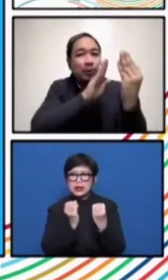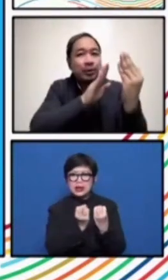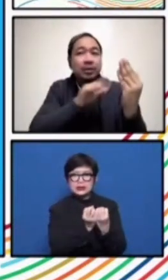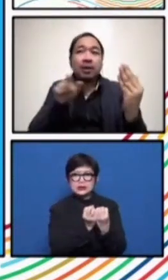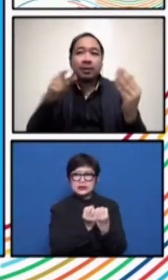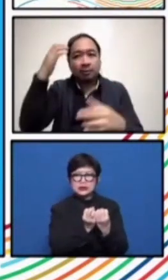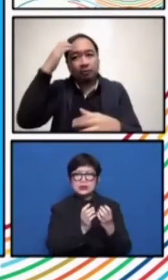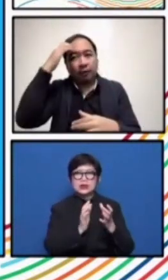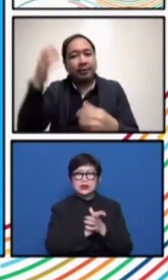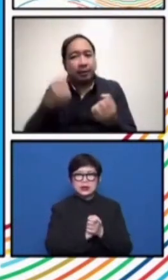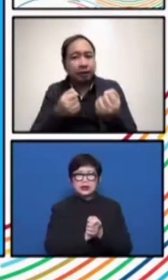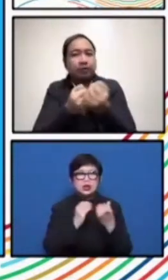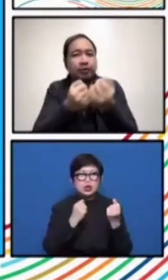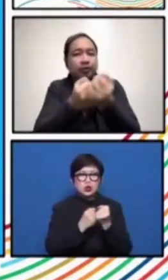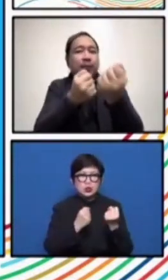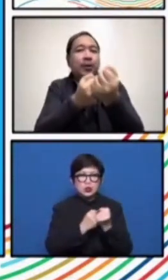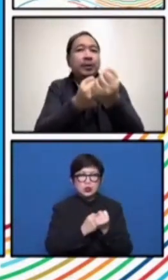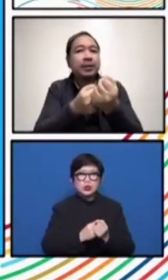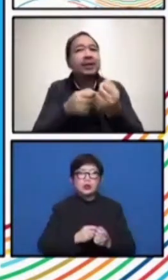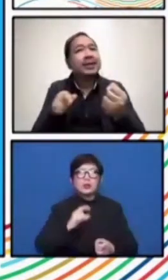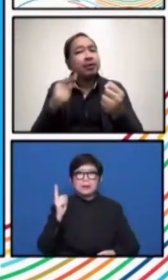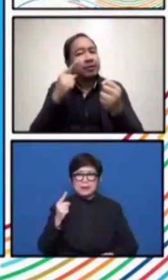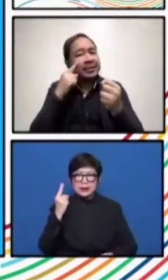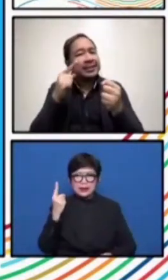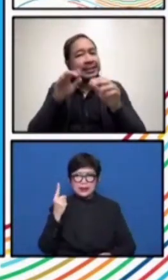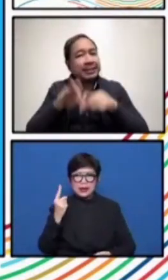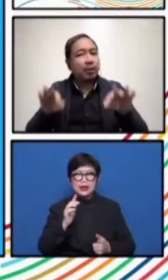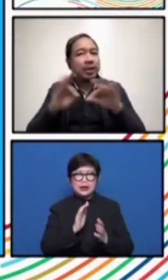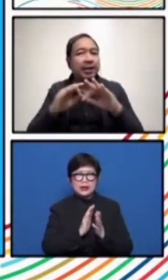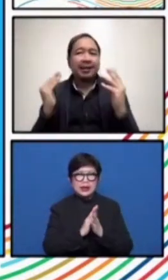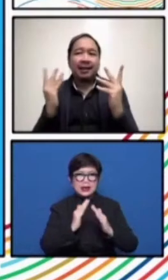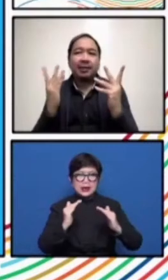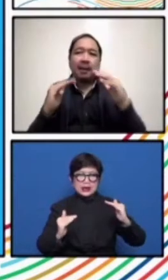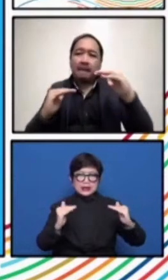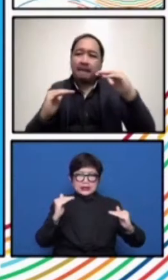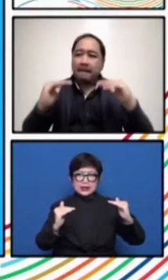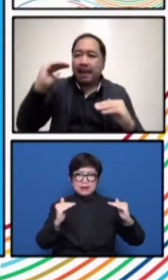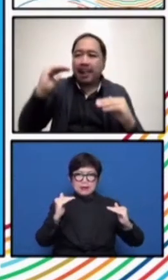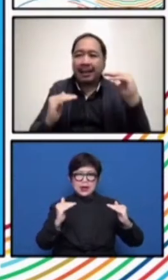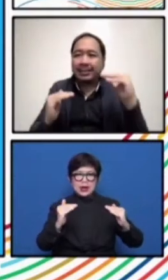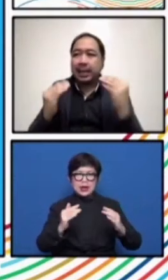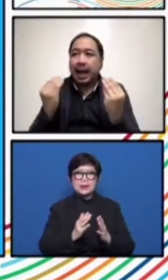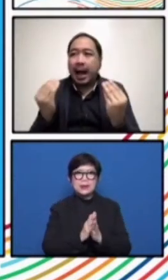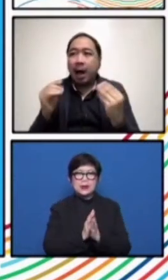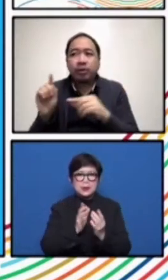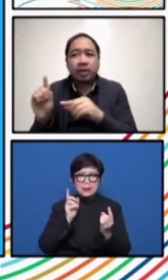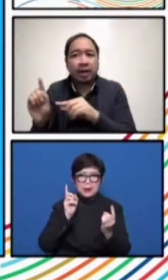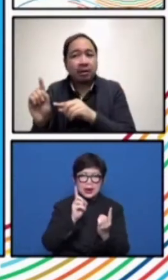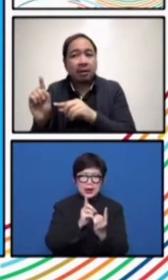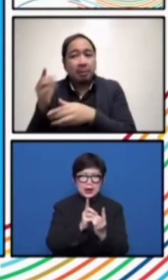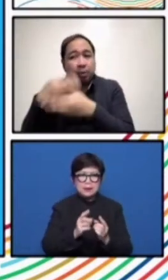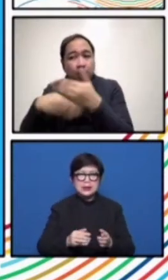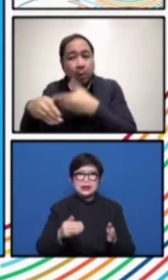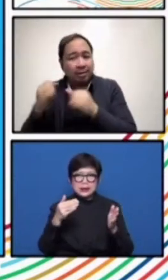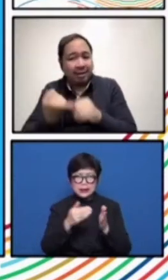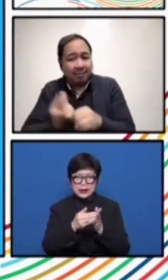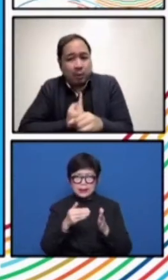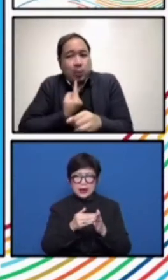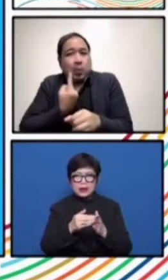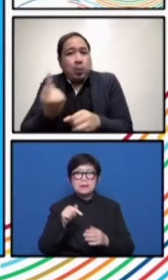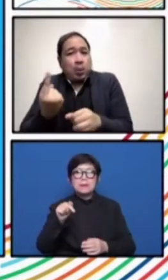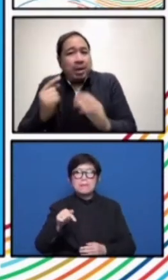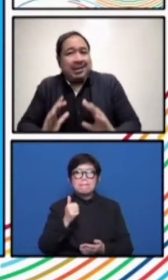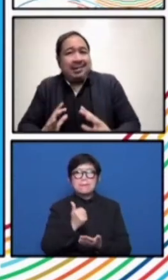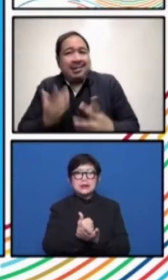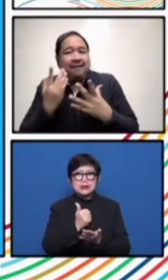the government and and this this balance that is challenging to find I think that one of the challenges also figuring out how to